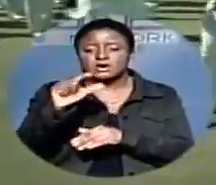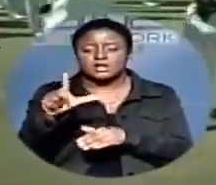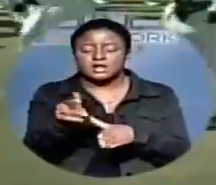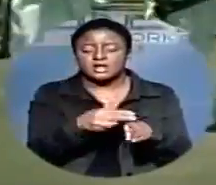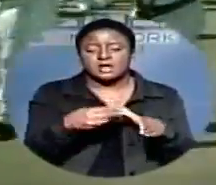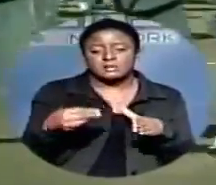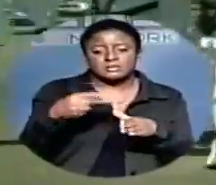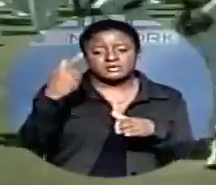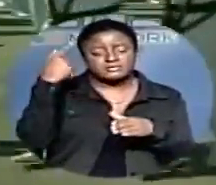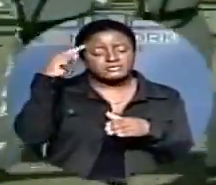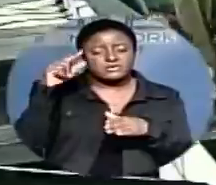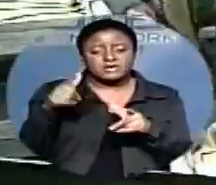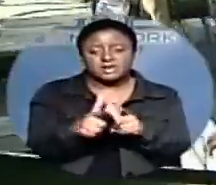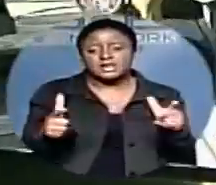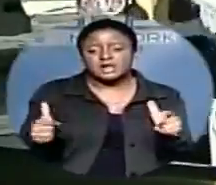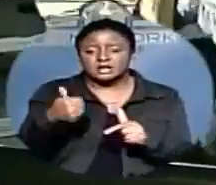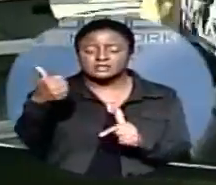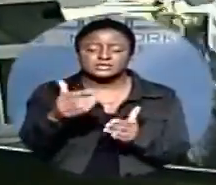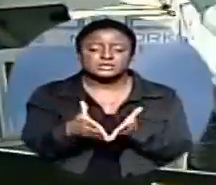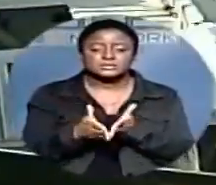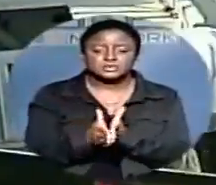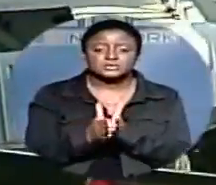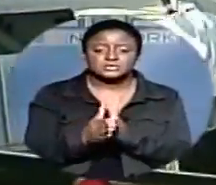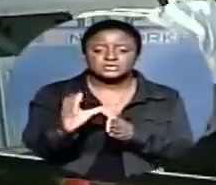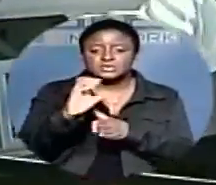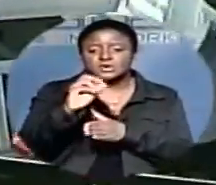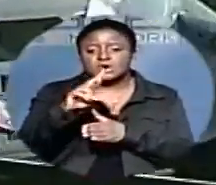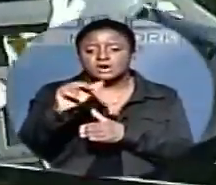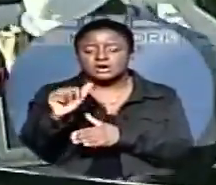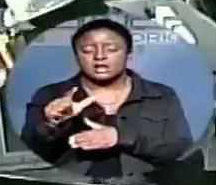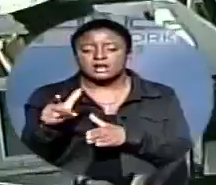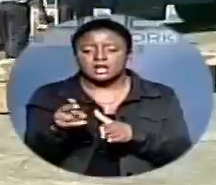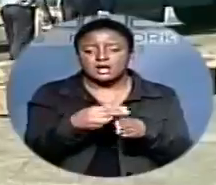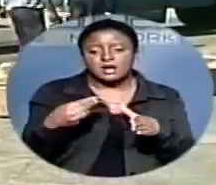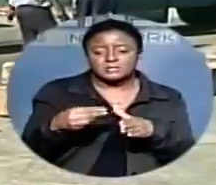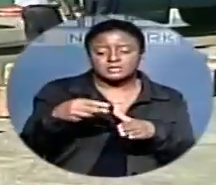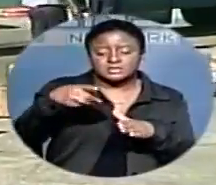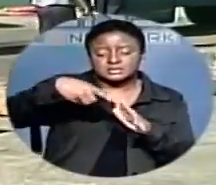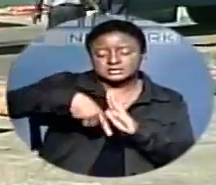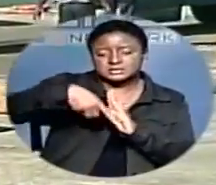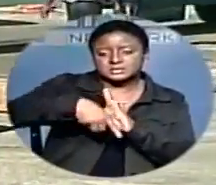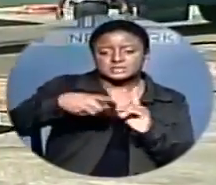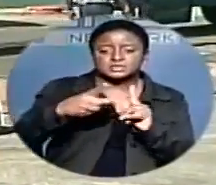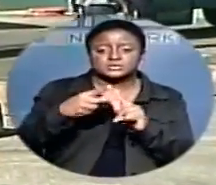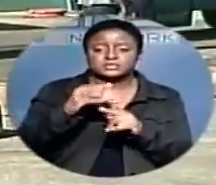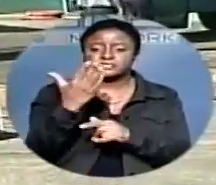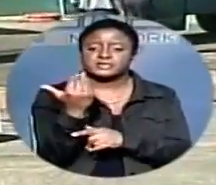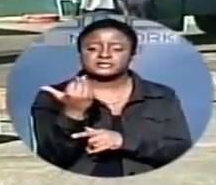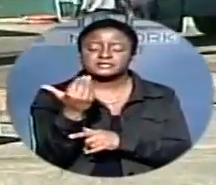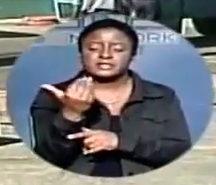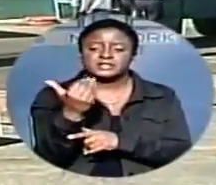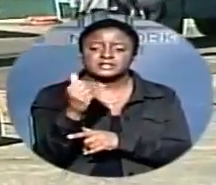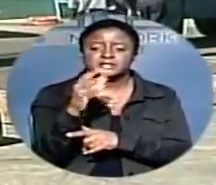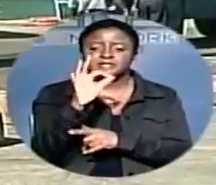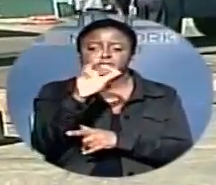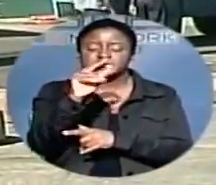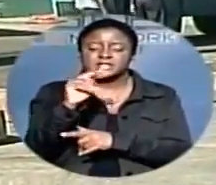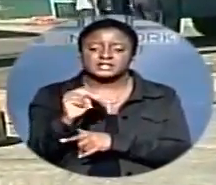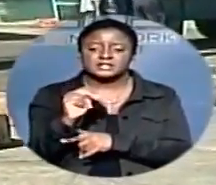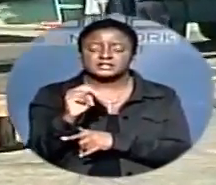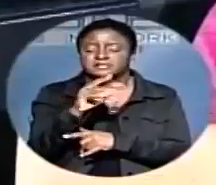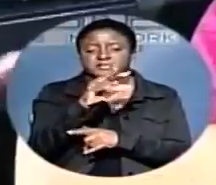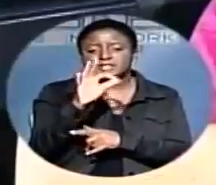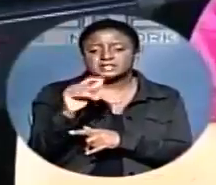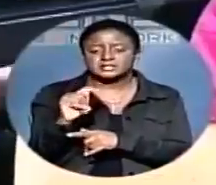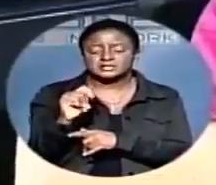Grand Bahama, Abaco, and Exuma. Coral Harbor will be deepened to 15 feet and the dock reconfigured to accommodate an expanded Defense Force